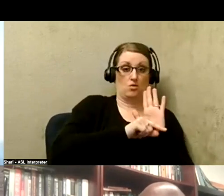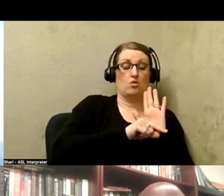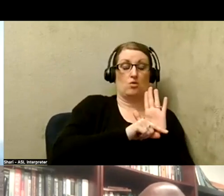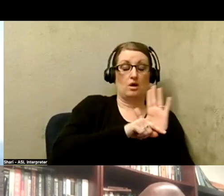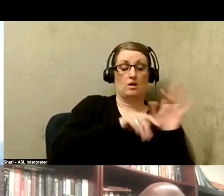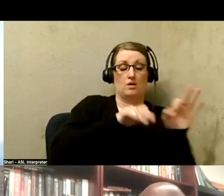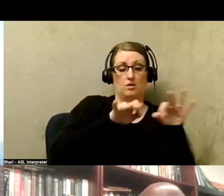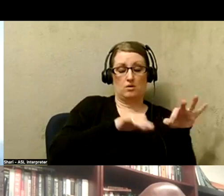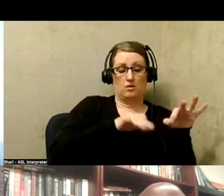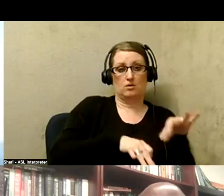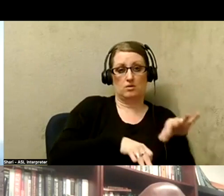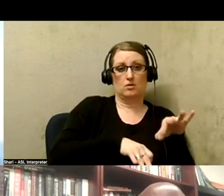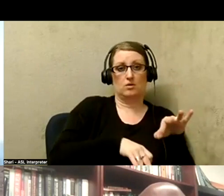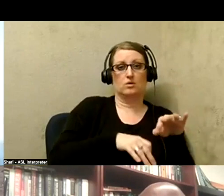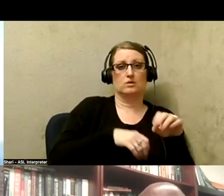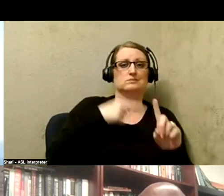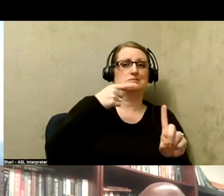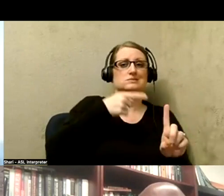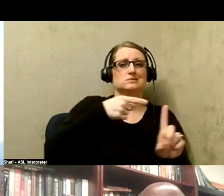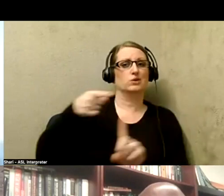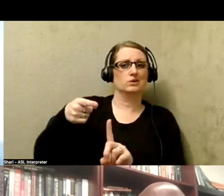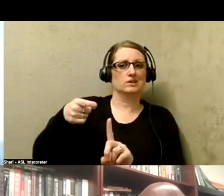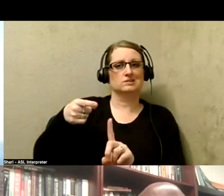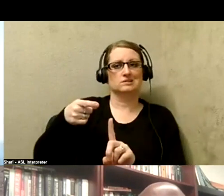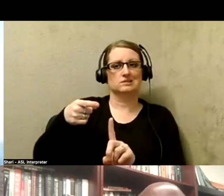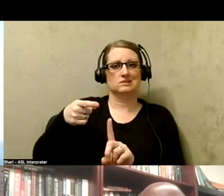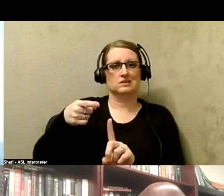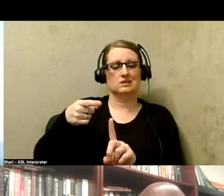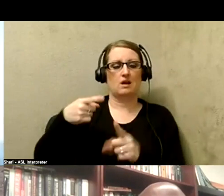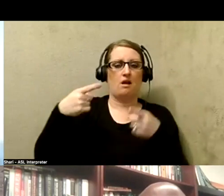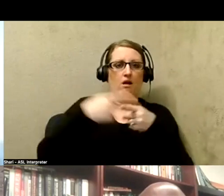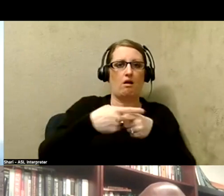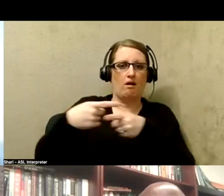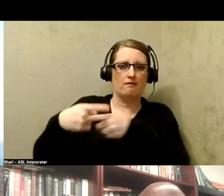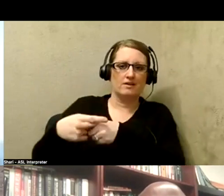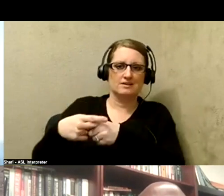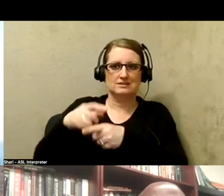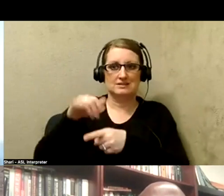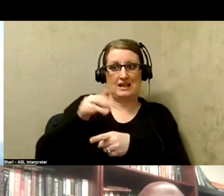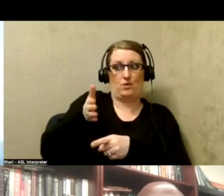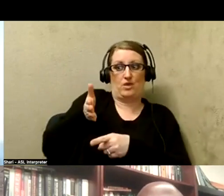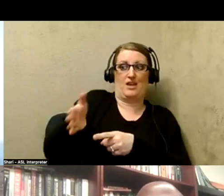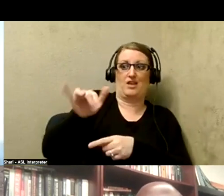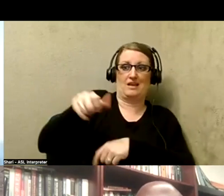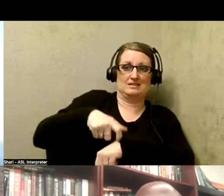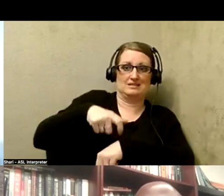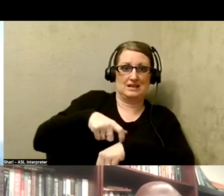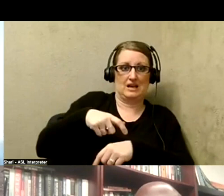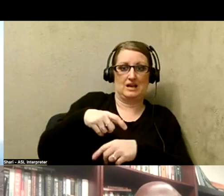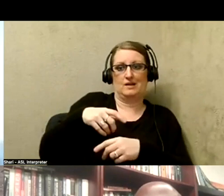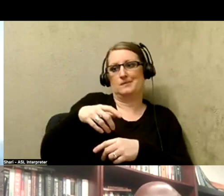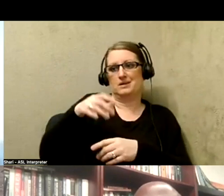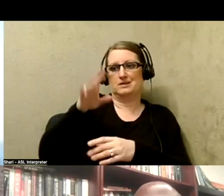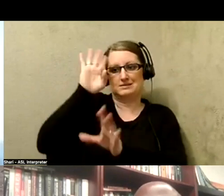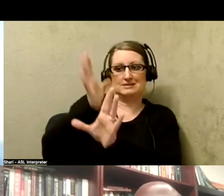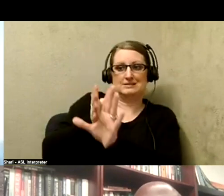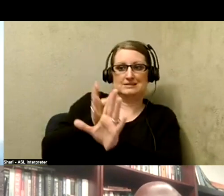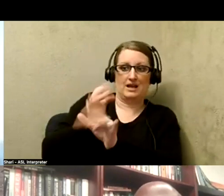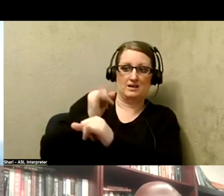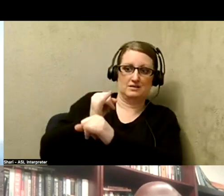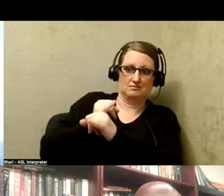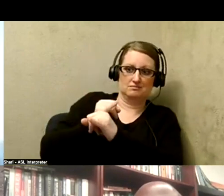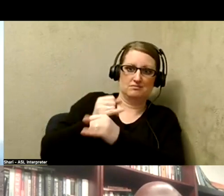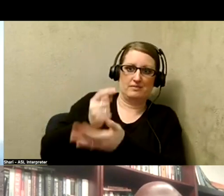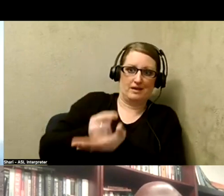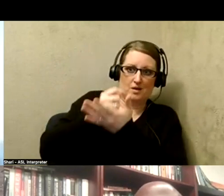know, certain conflicts that existed even at the time between institutional psychotherapy and anti-psychiatry, where